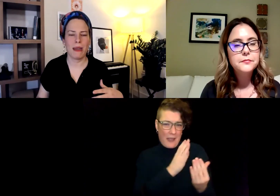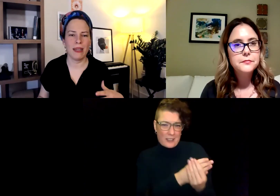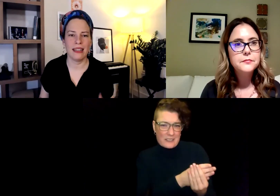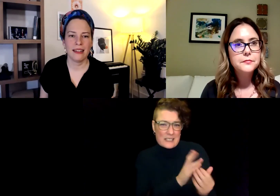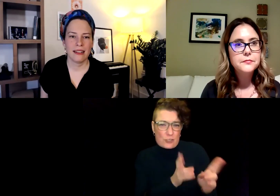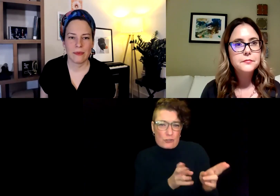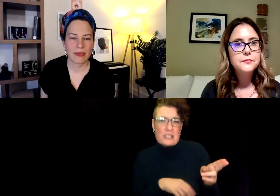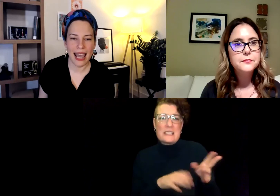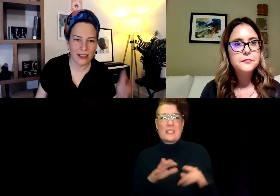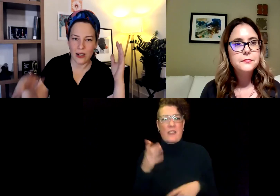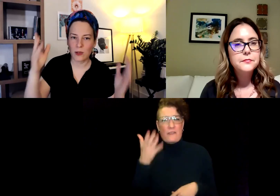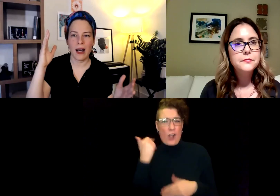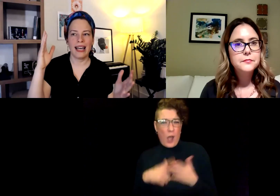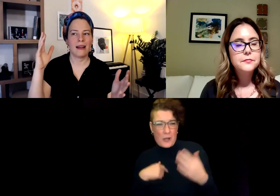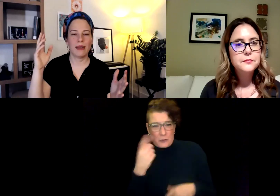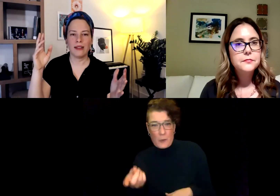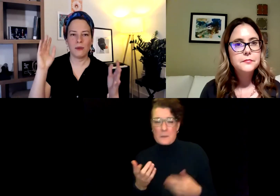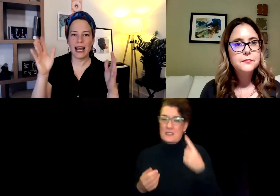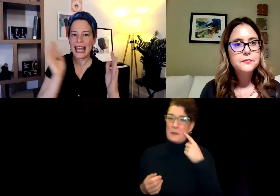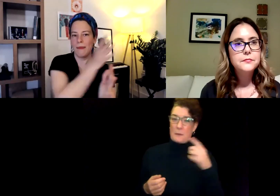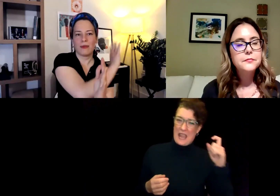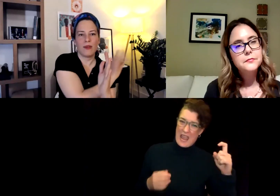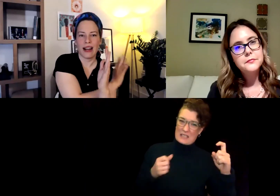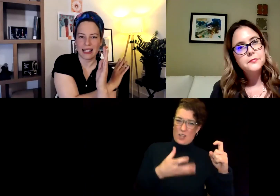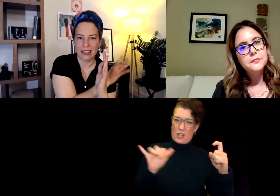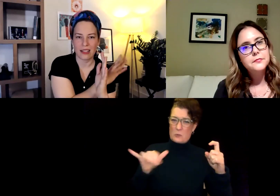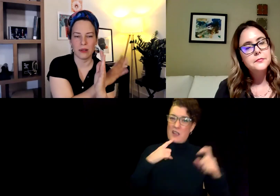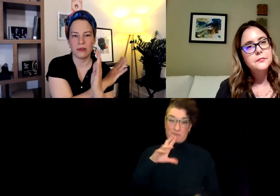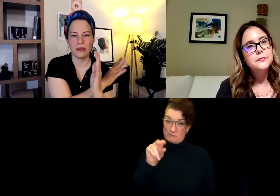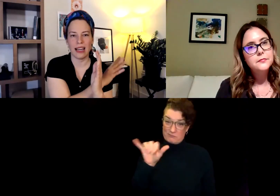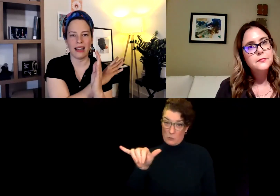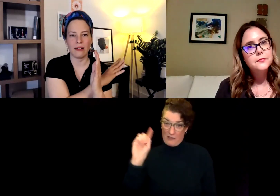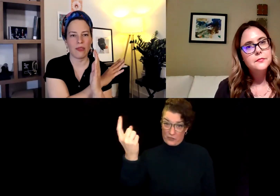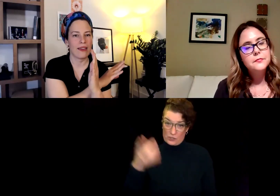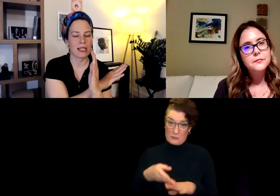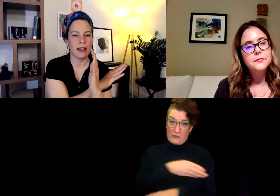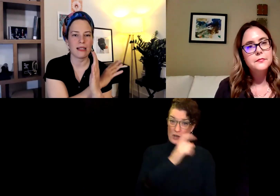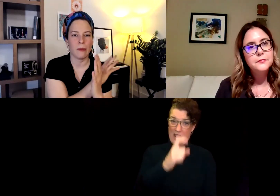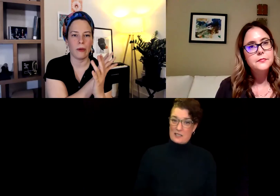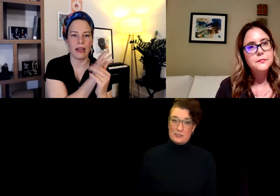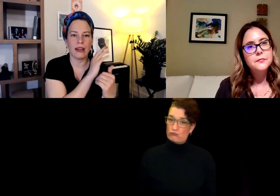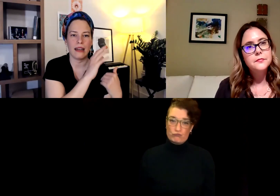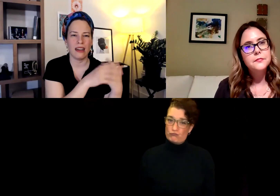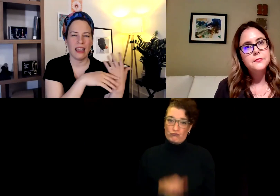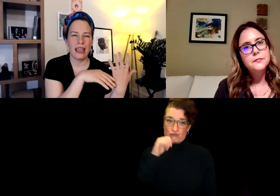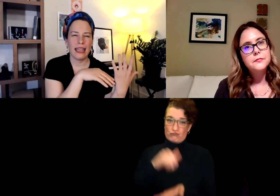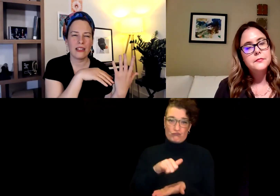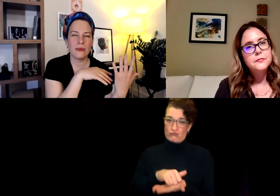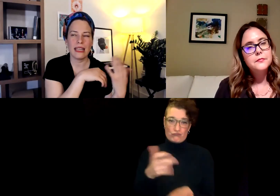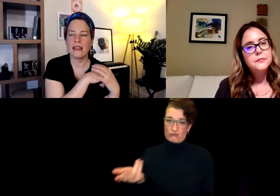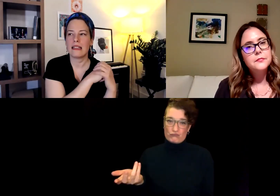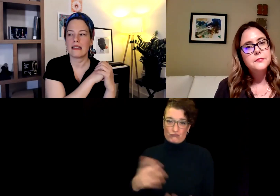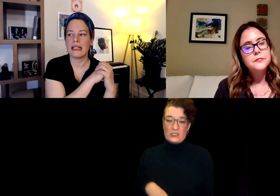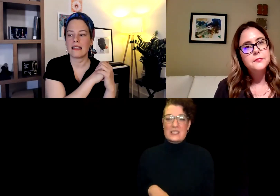oh, well, maybe X caused Y. And I'm like, no, Y happened before X. And so I don't think that that's possible. And it just